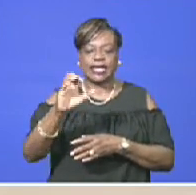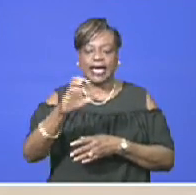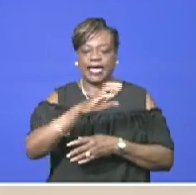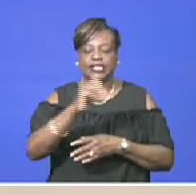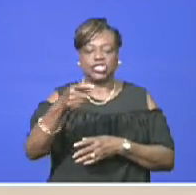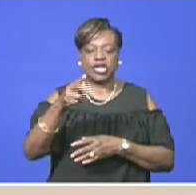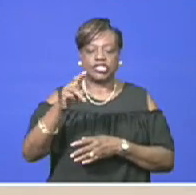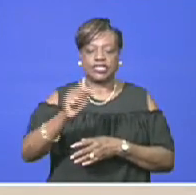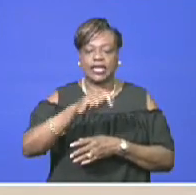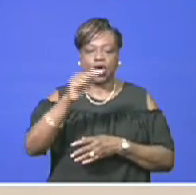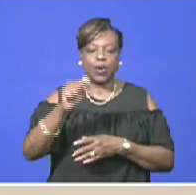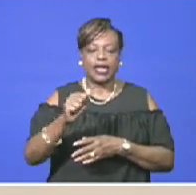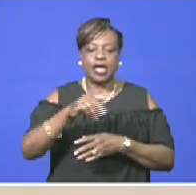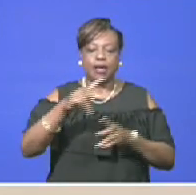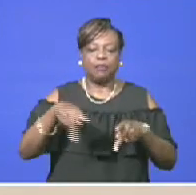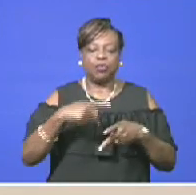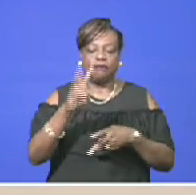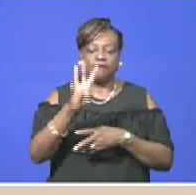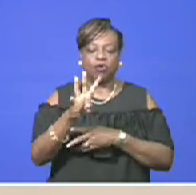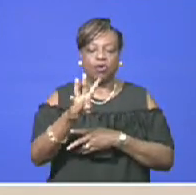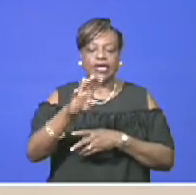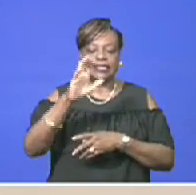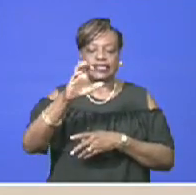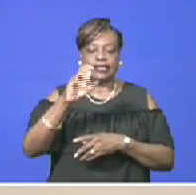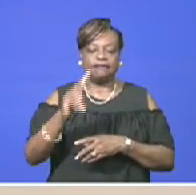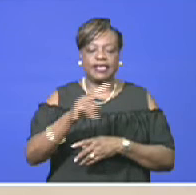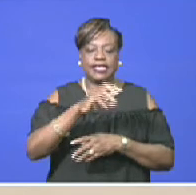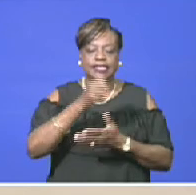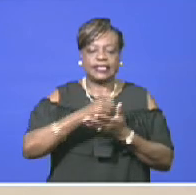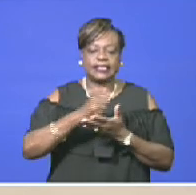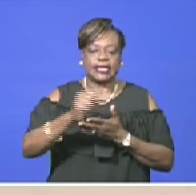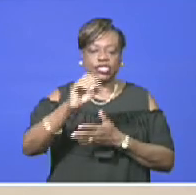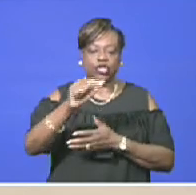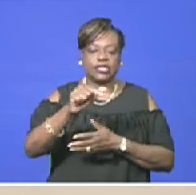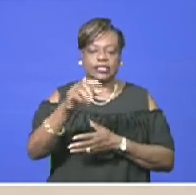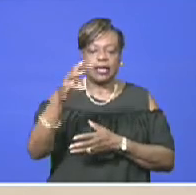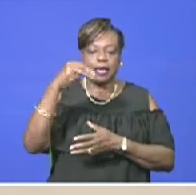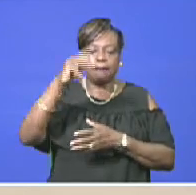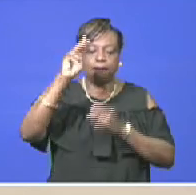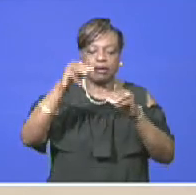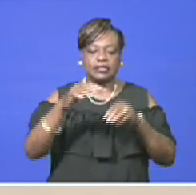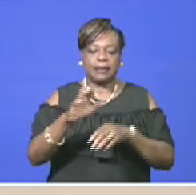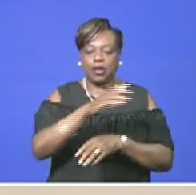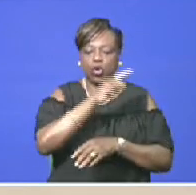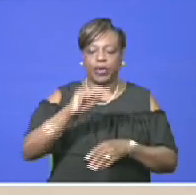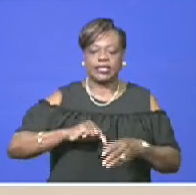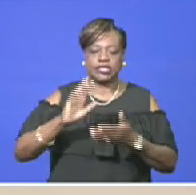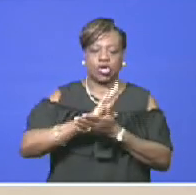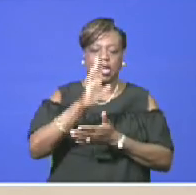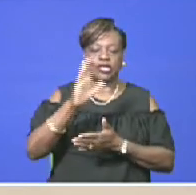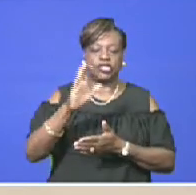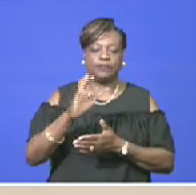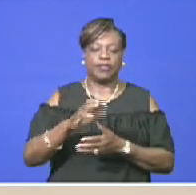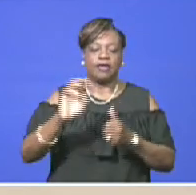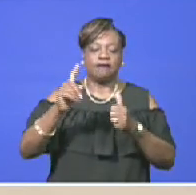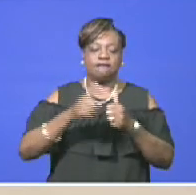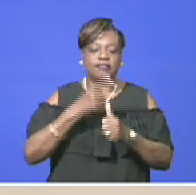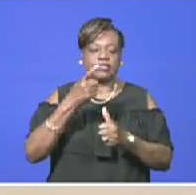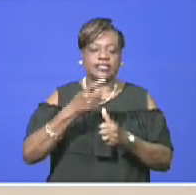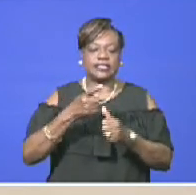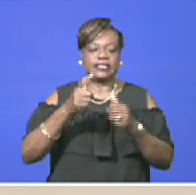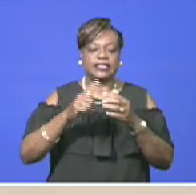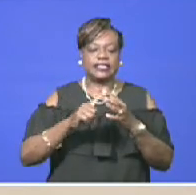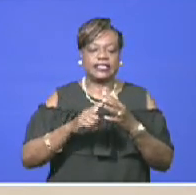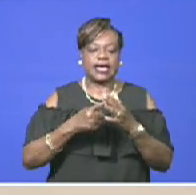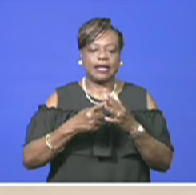High, Aquinas. Pool 4, CV Bethel, St. George's, Mount Carmel, and Queens College. First tip tomorrow morning at 10